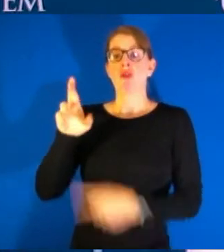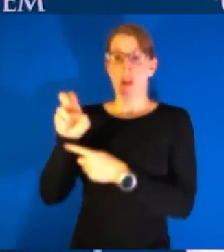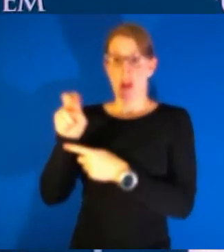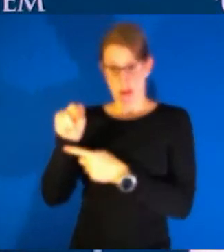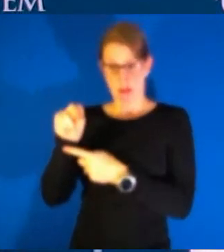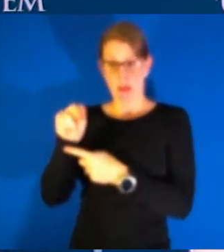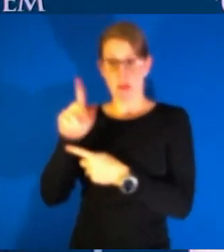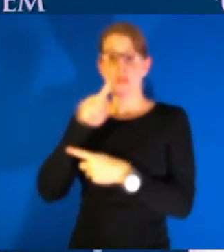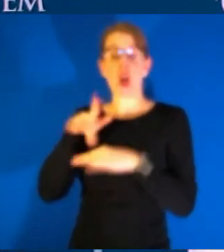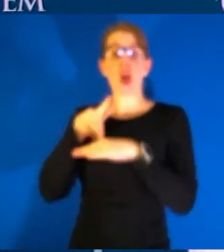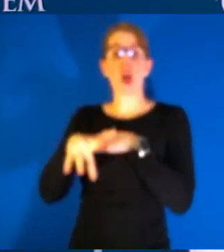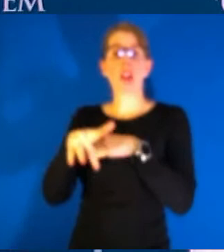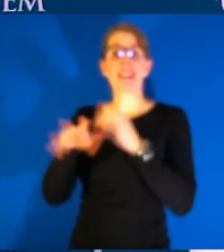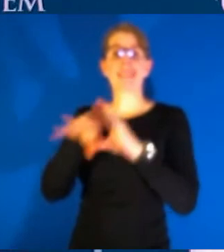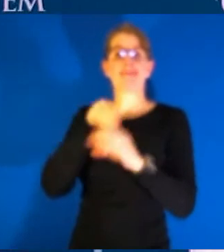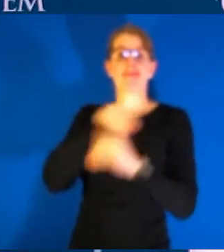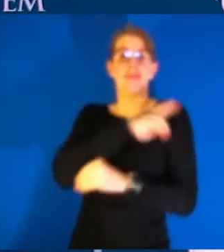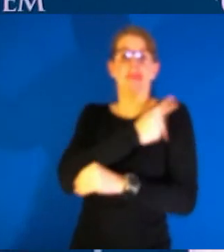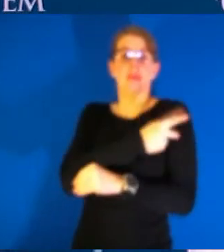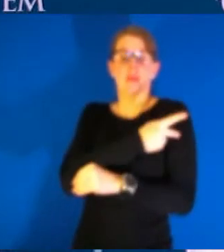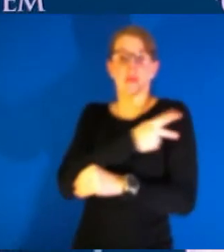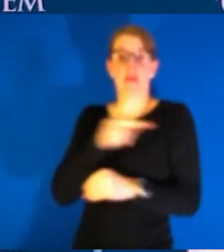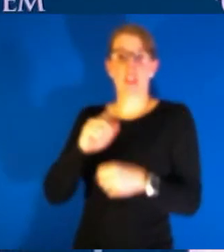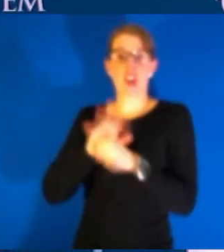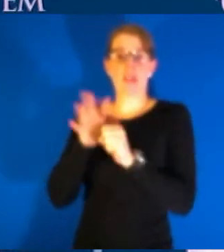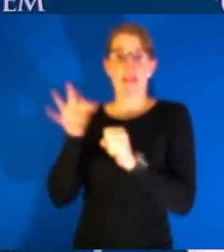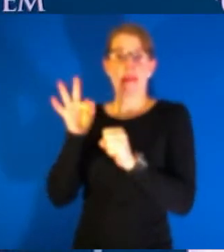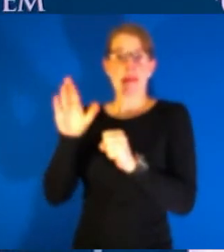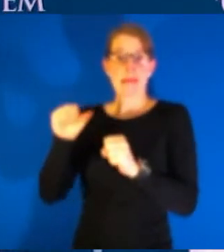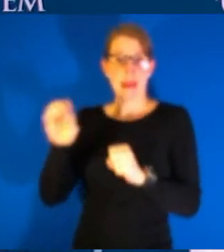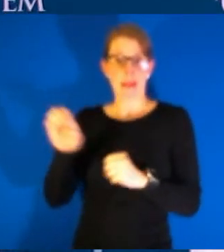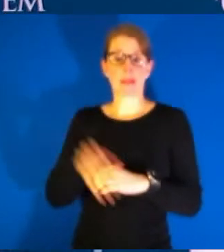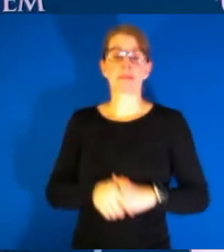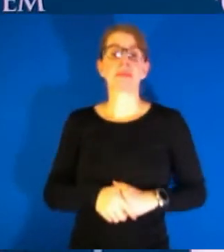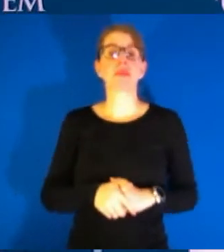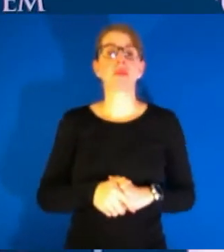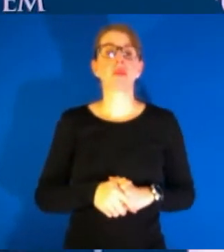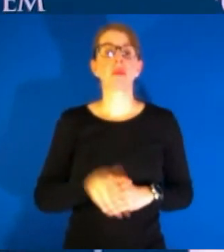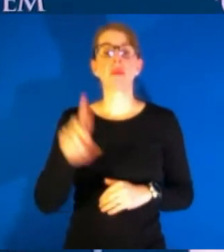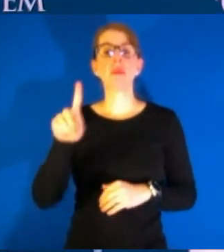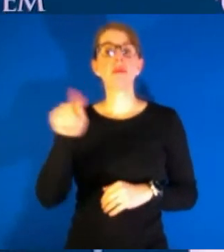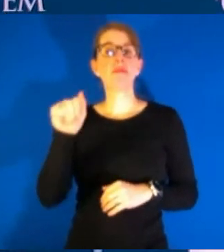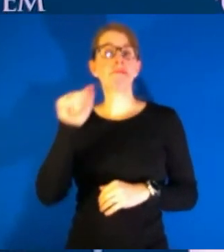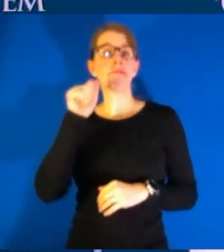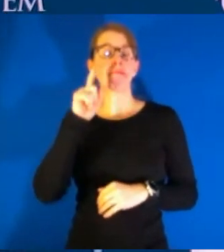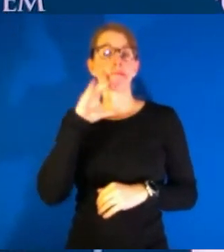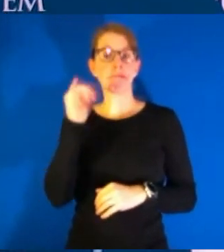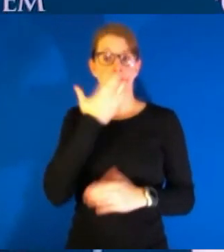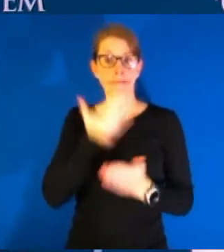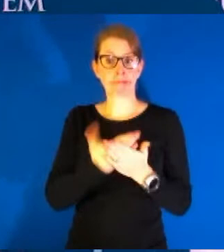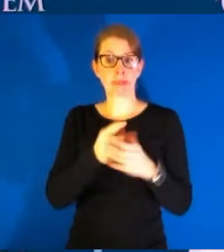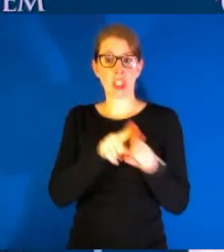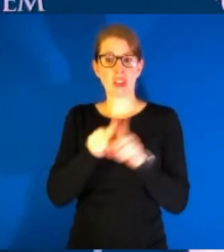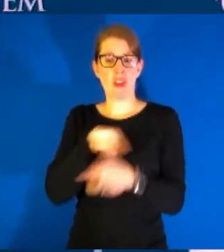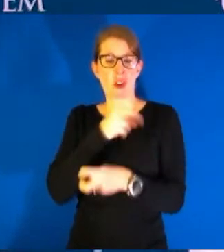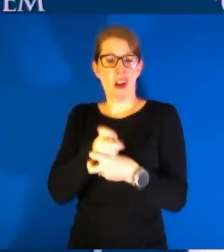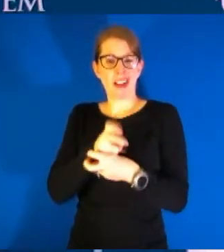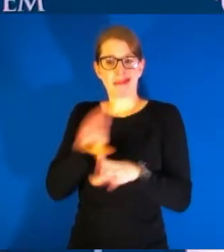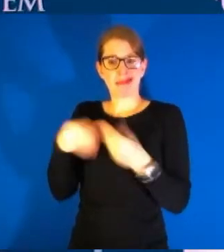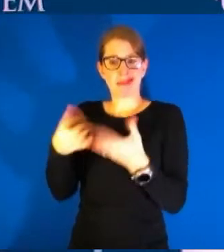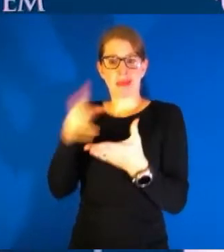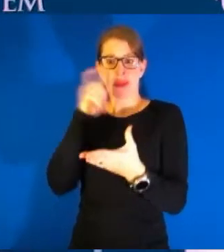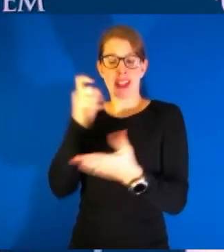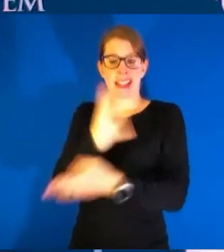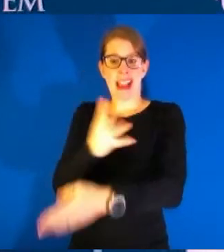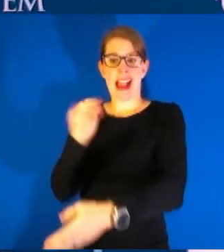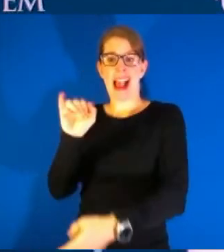COVID-19. And Rick will talk a little bit more about this. The data looks really good, but it's also harder to administer it because it's an IV infusion